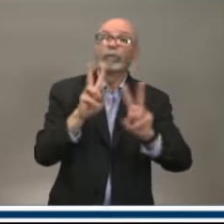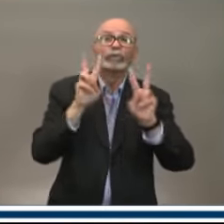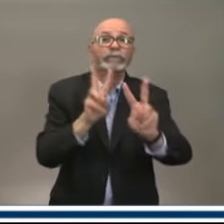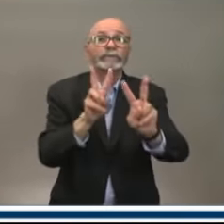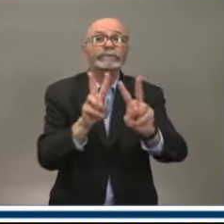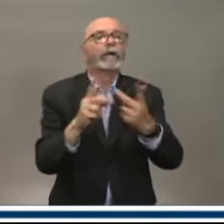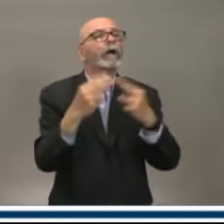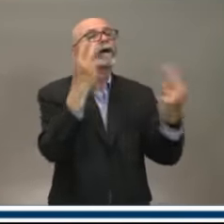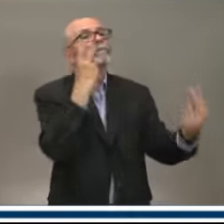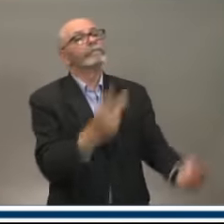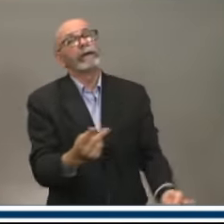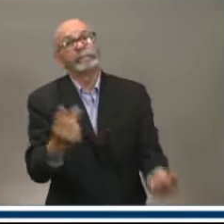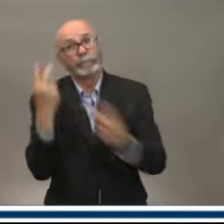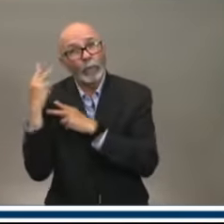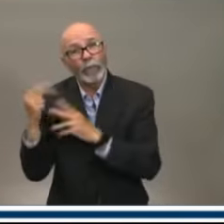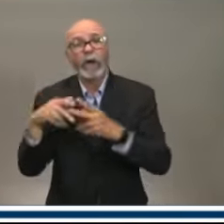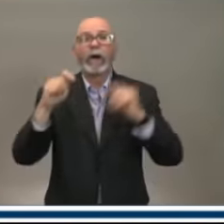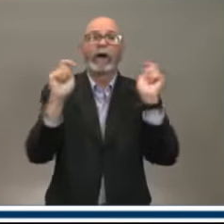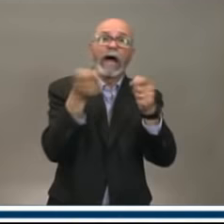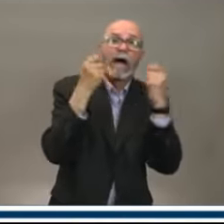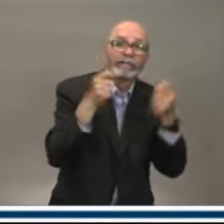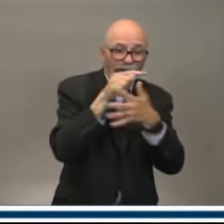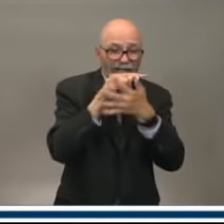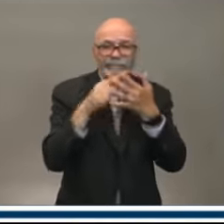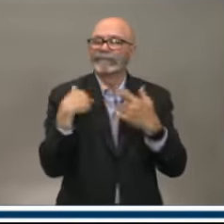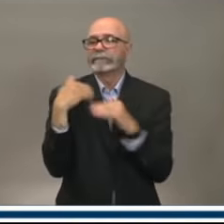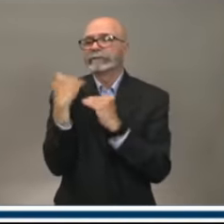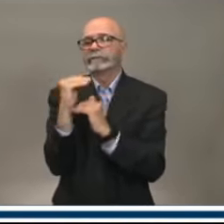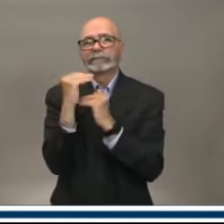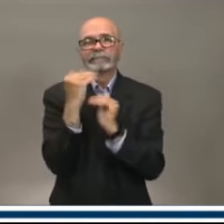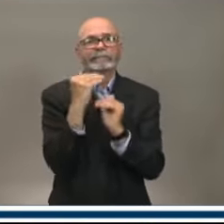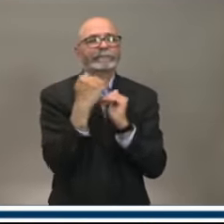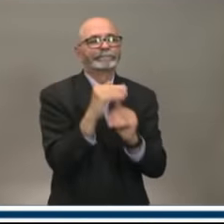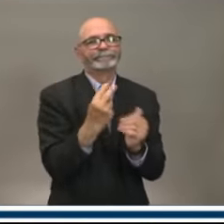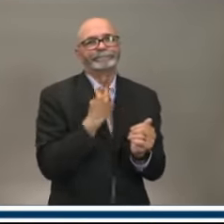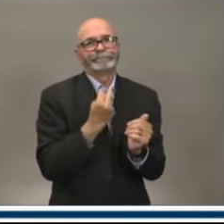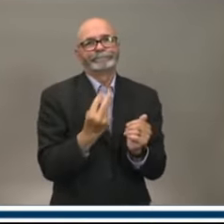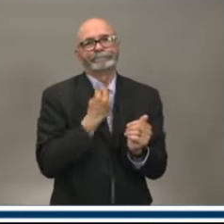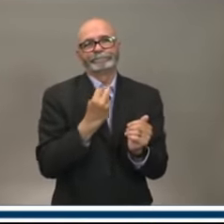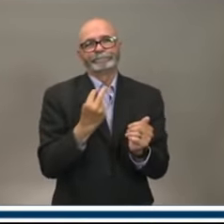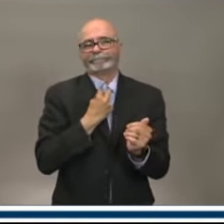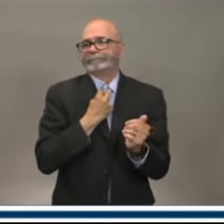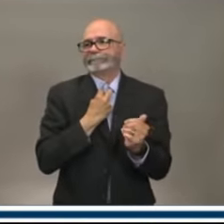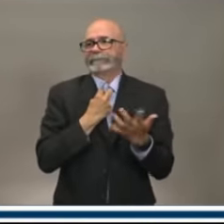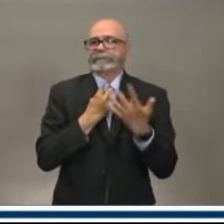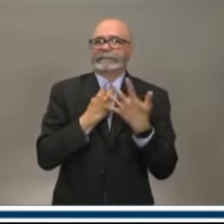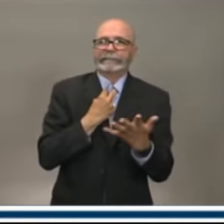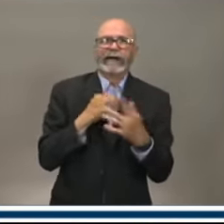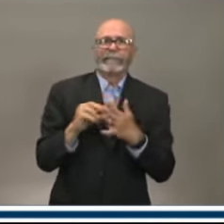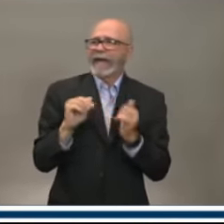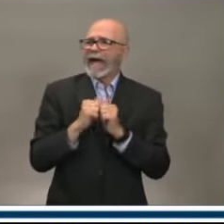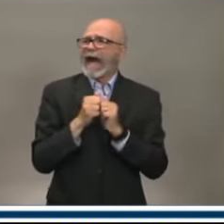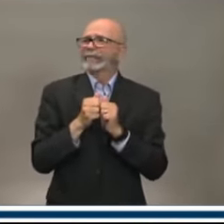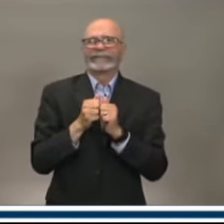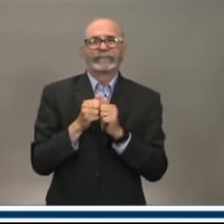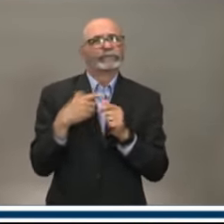had to be very restrictive on those, but those are the kind of things that how do we allow those to be a bit more permissive in those kind of areas, and ultimately looking at